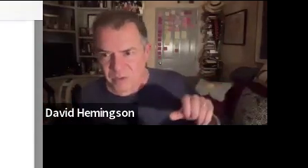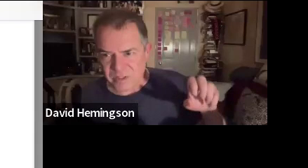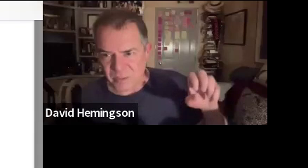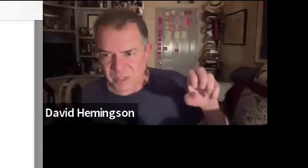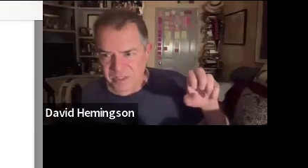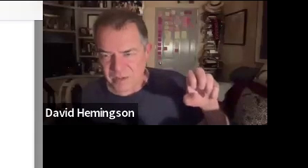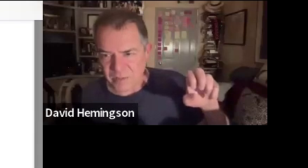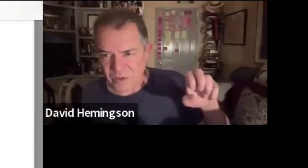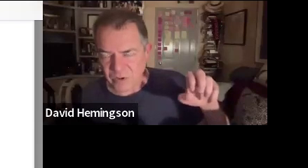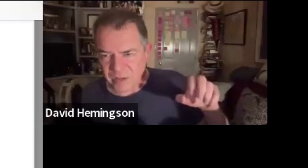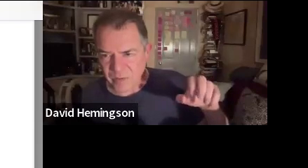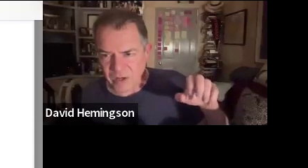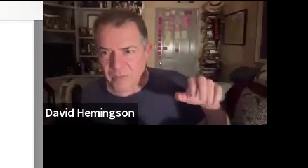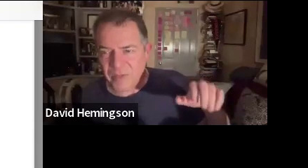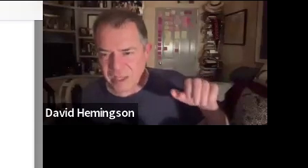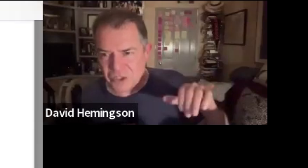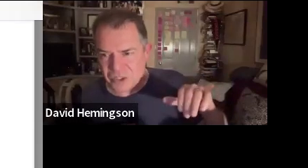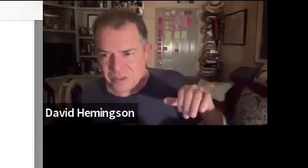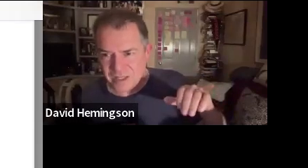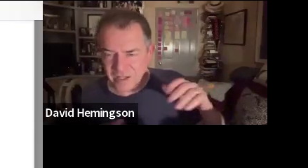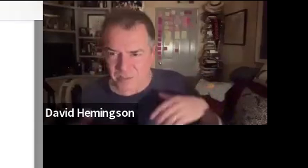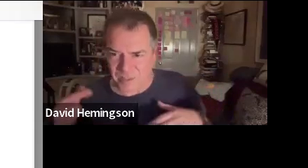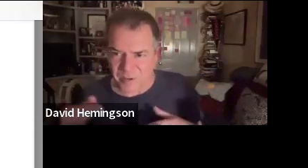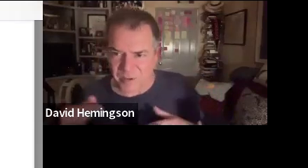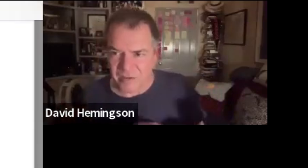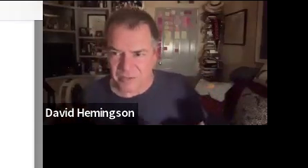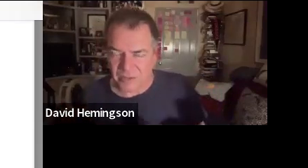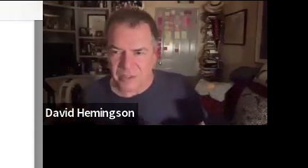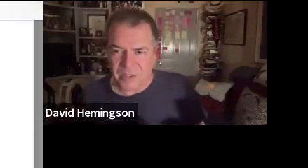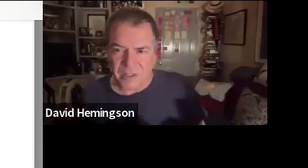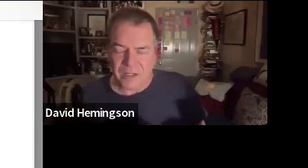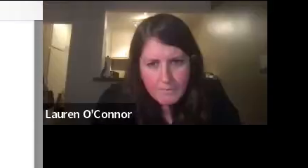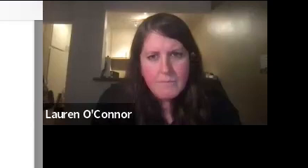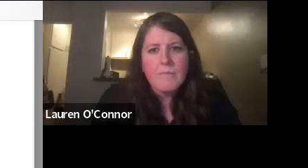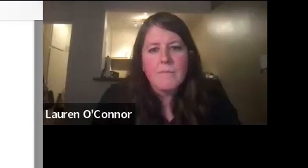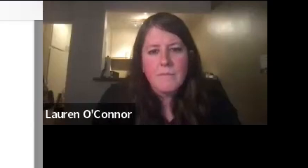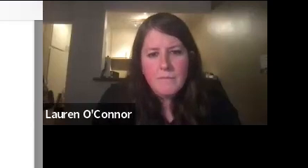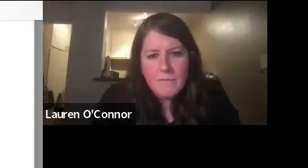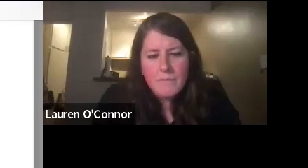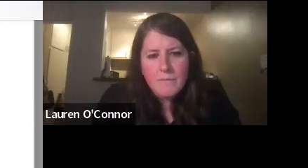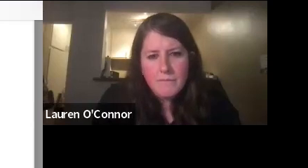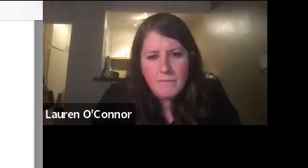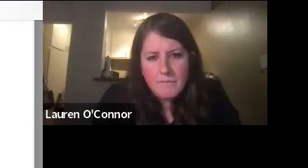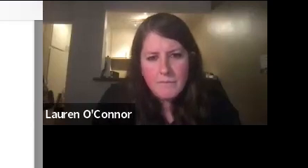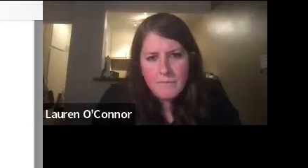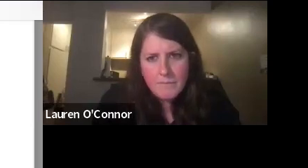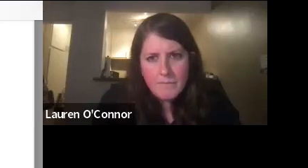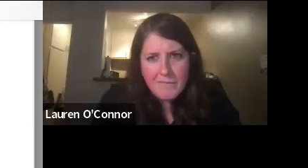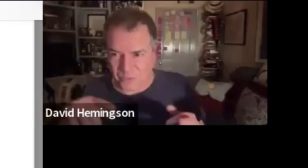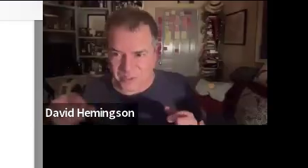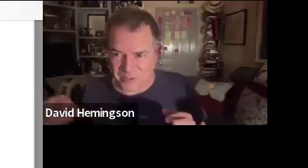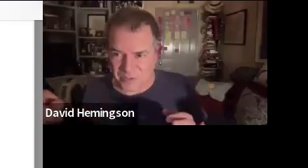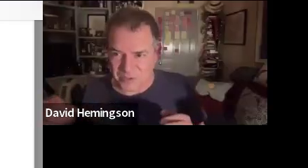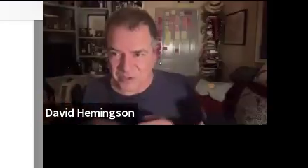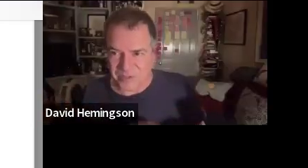Try to put something that's going to create a comedic engine and an unexpected payoff. Reference to the Miller High Life, which kind